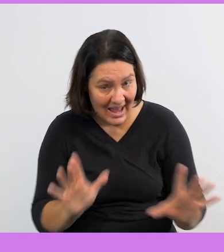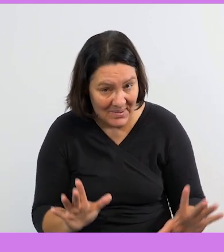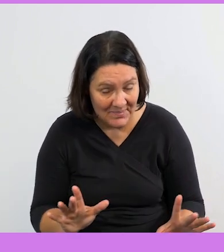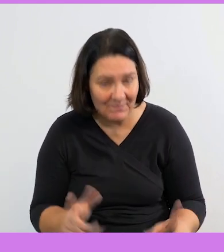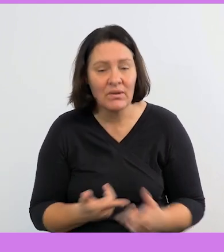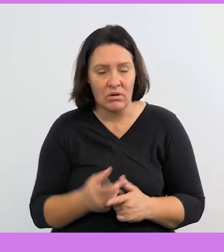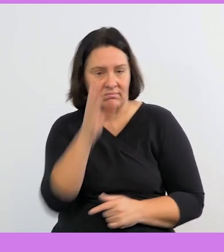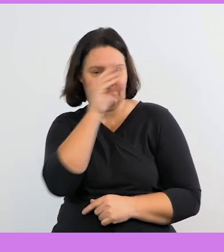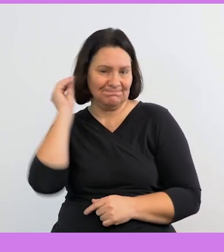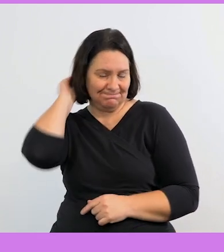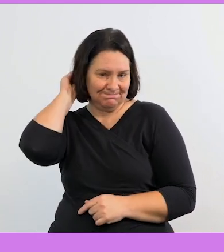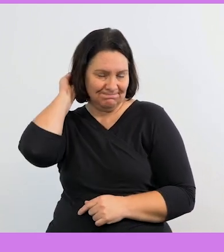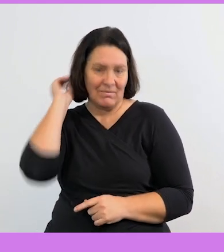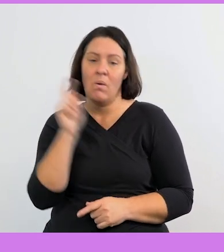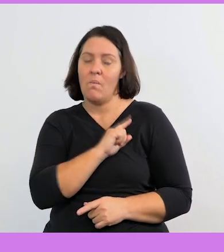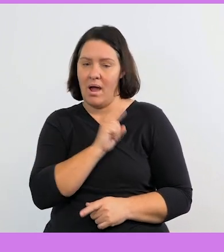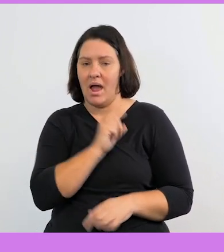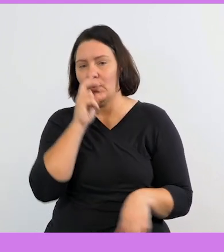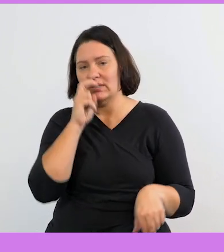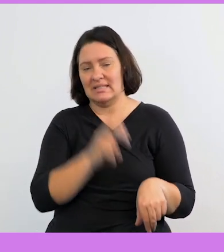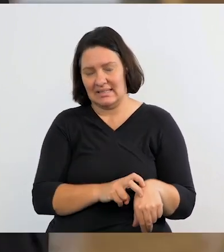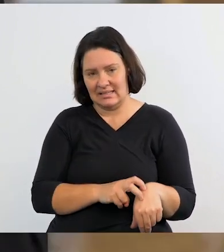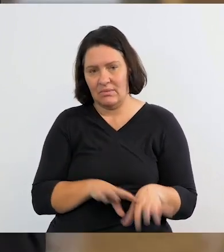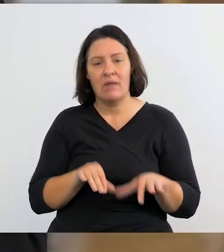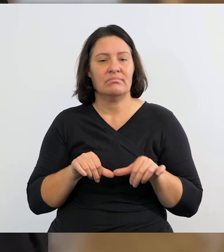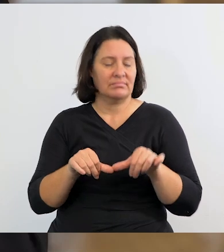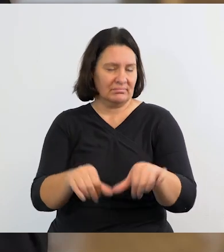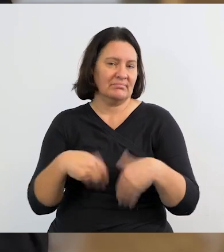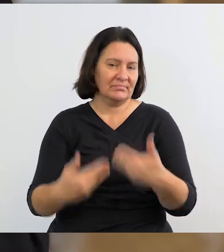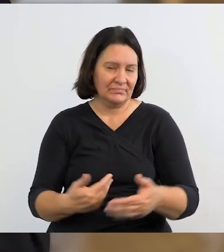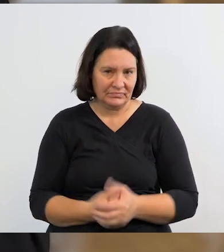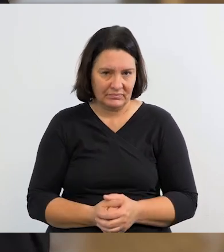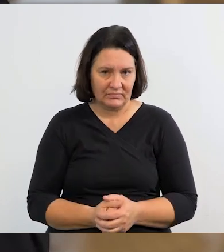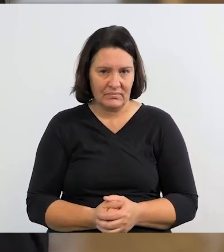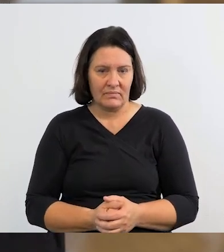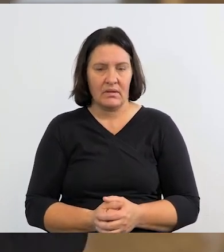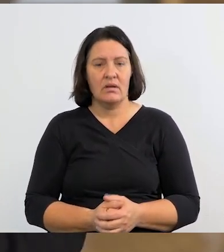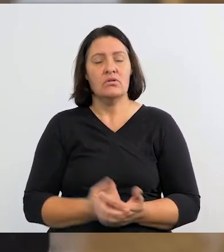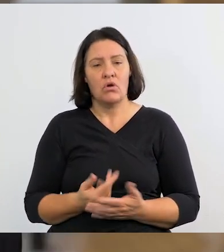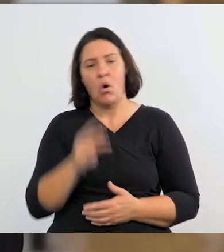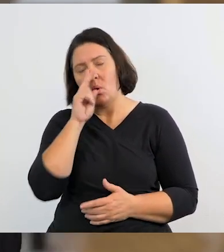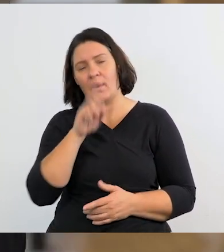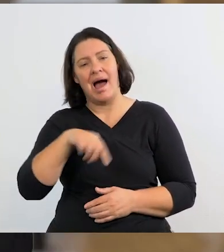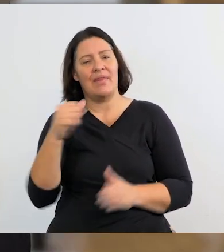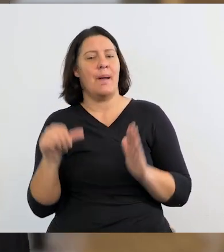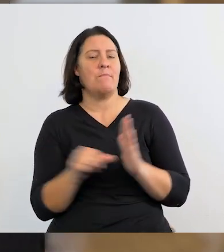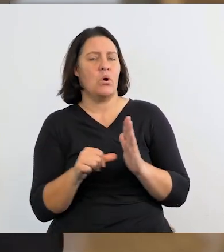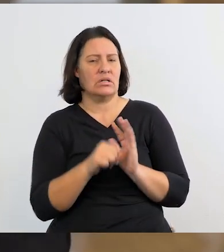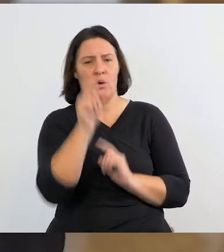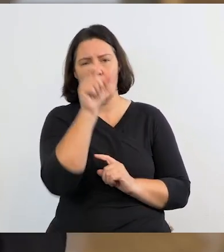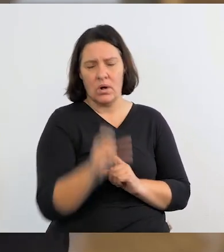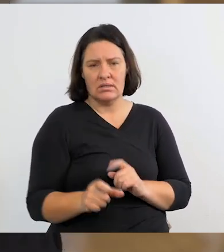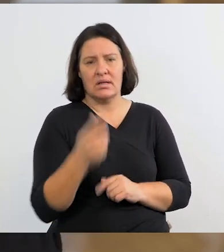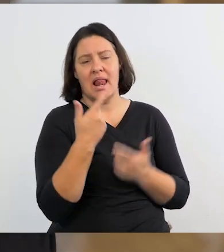that is clear. Please make a note of that because you will need it as we move on with this lesson. Now let's look at some other important